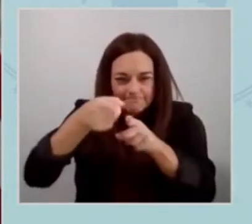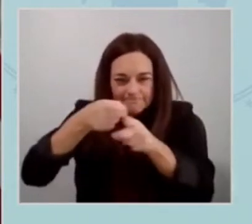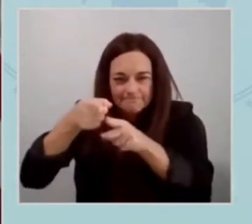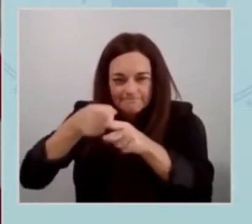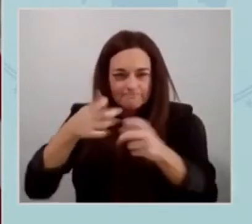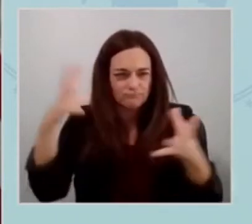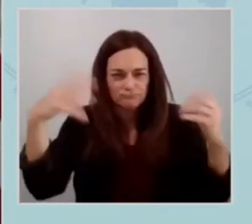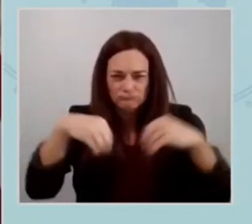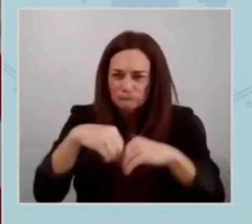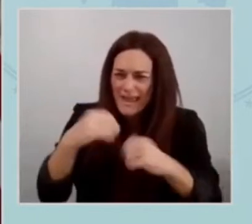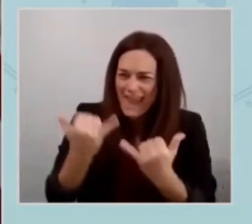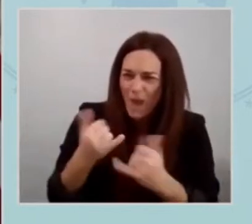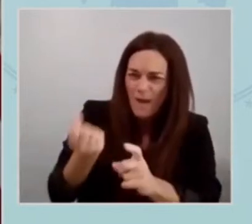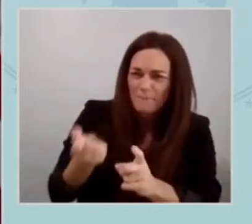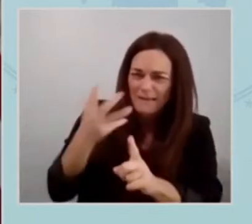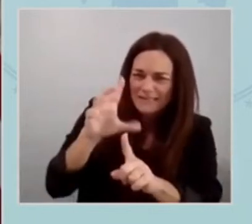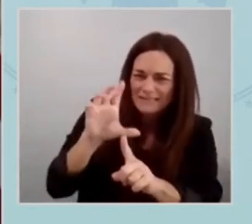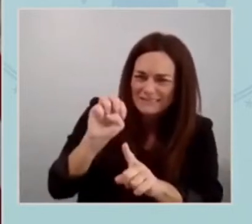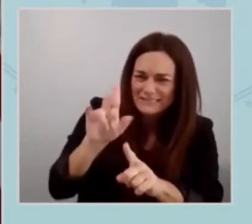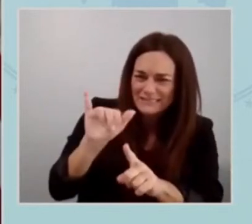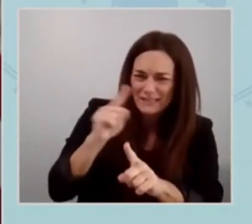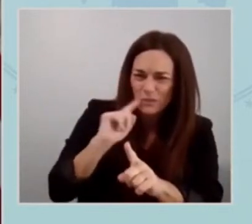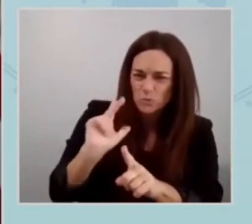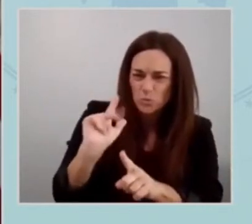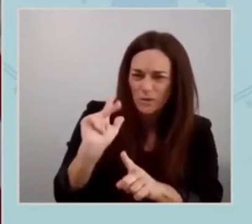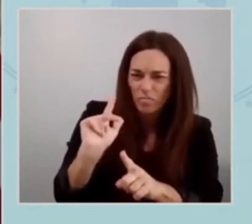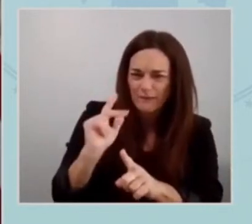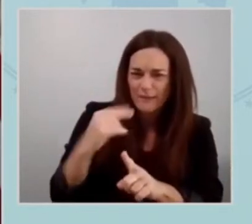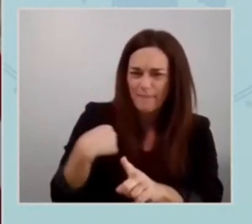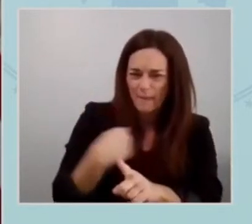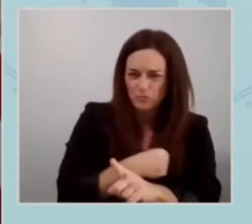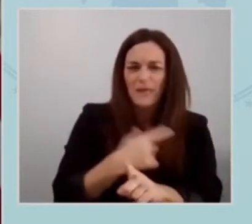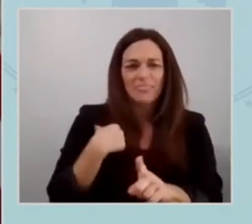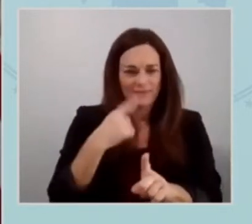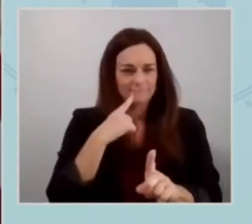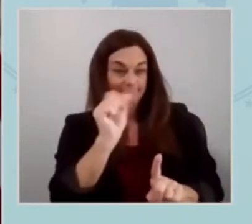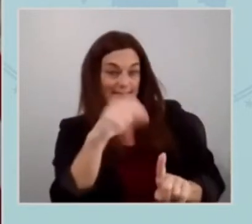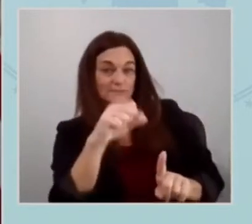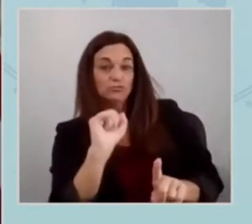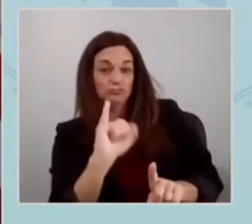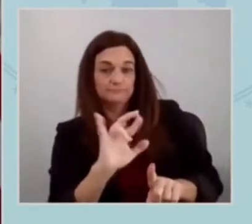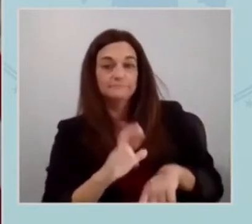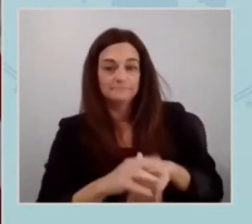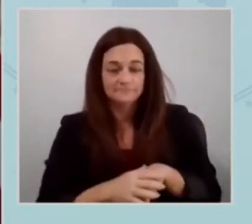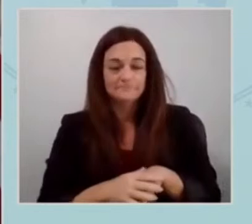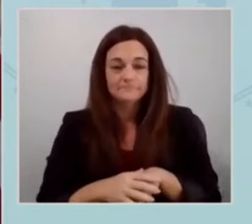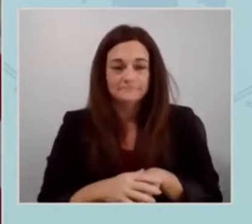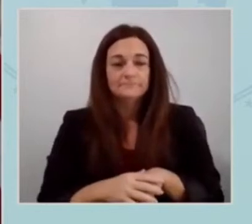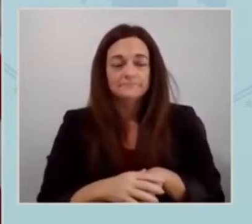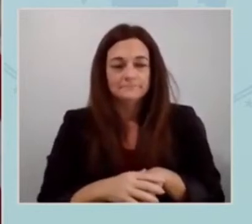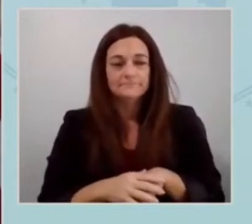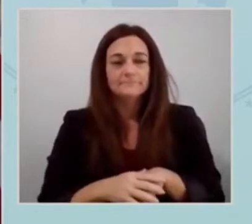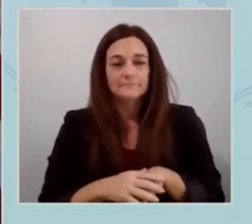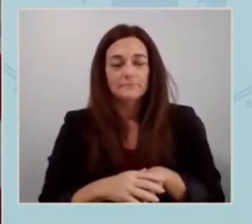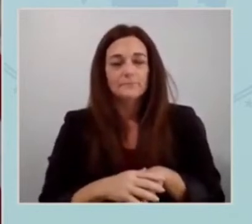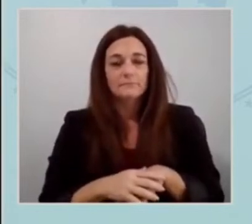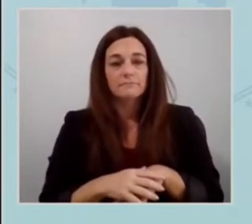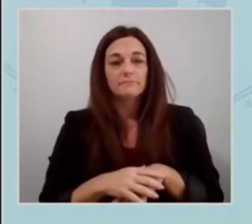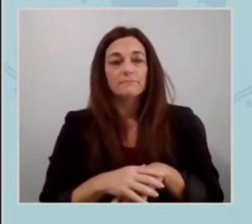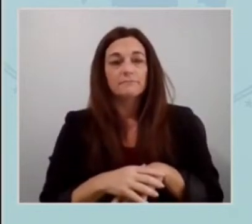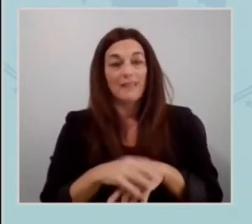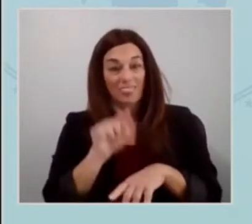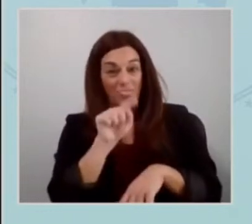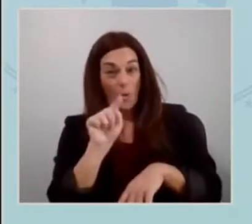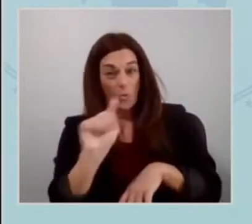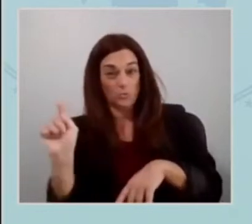significant scientists in the area. I think how many we have on it, Cecilia, now? 23 members, something like that. I think so,